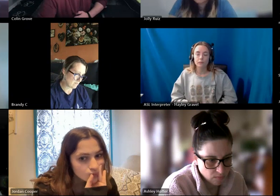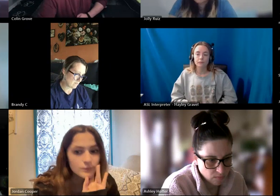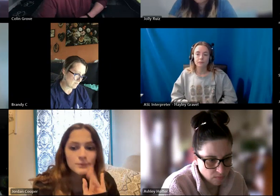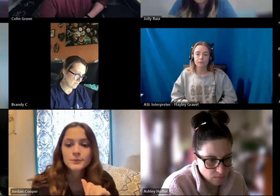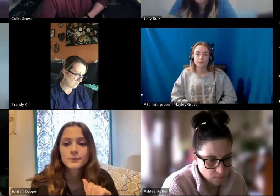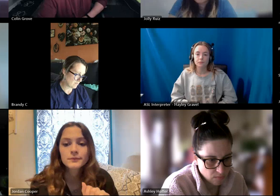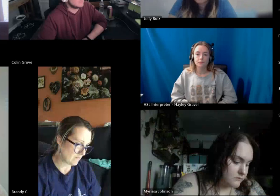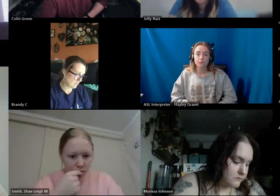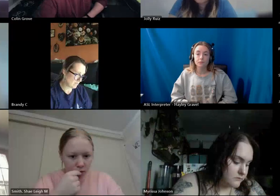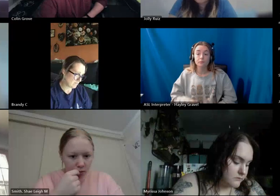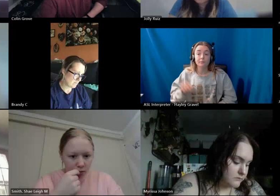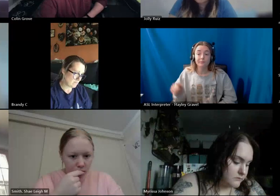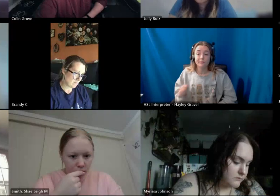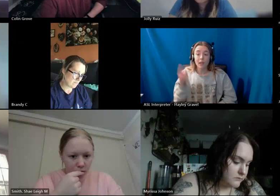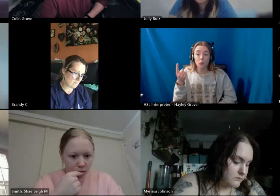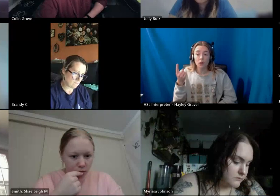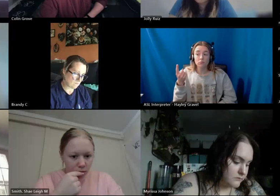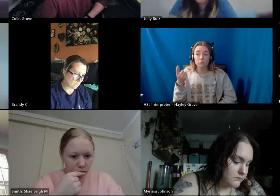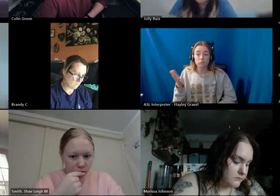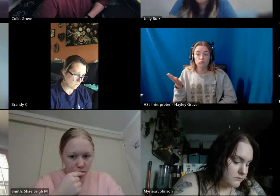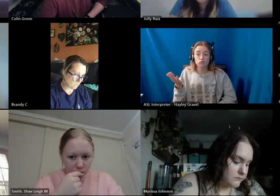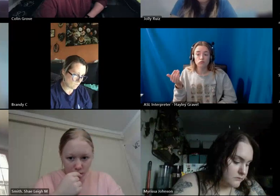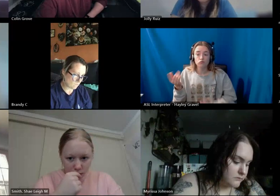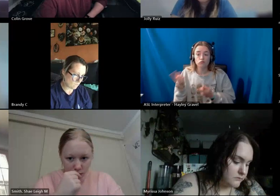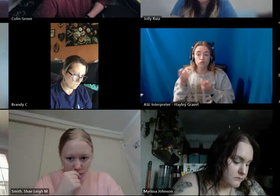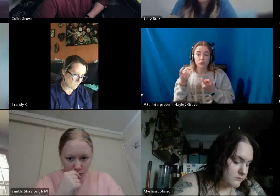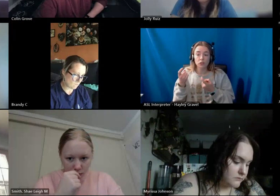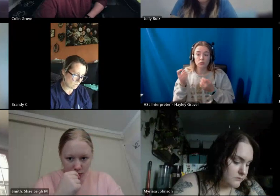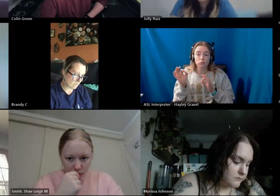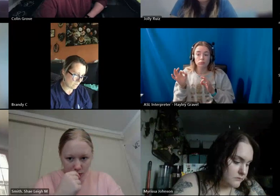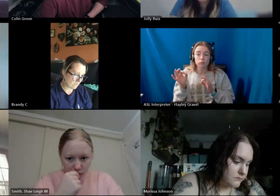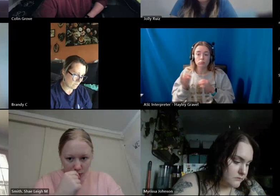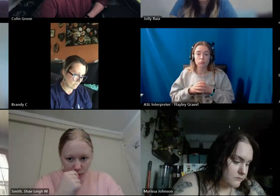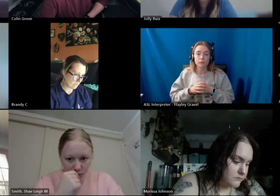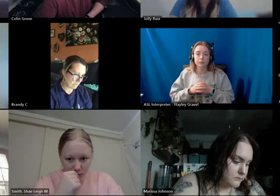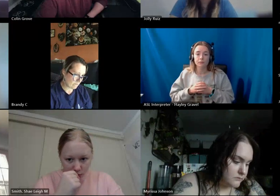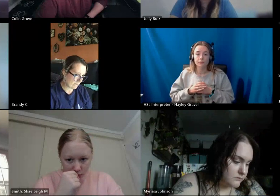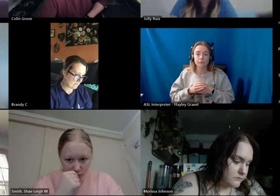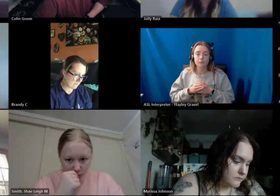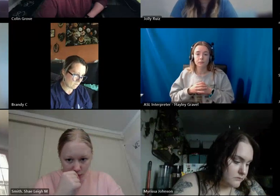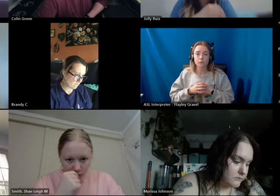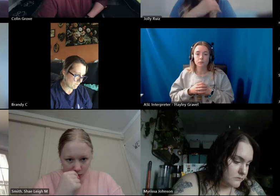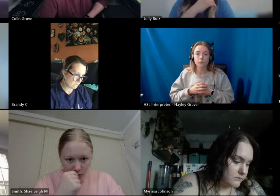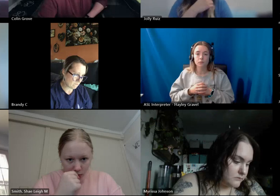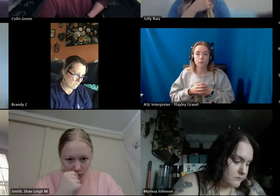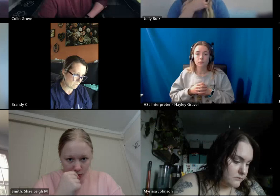Anyone else?